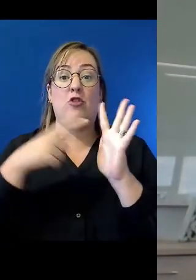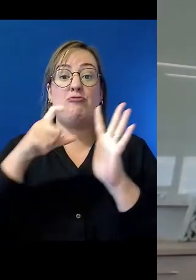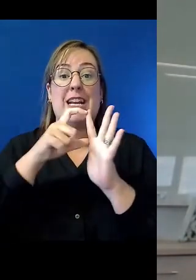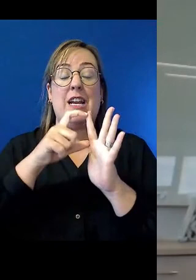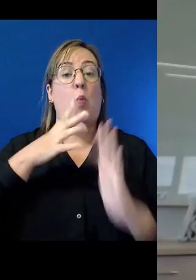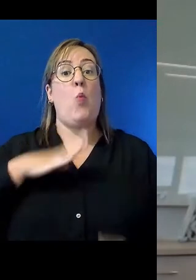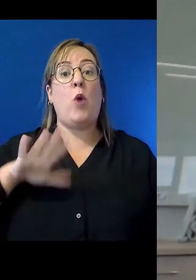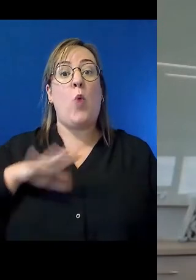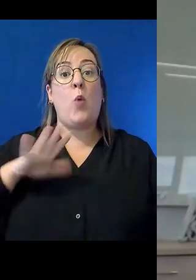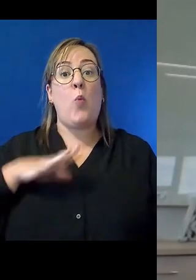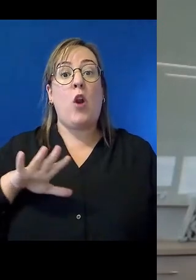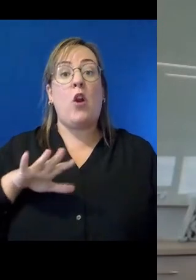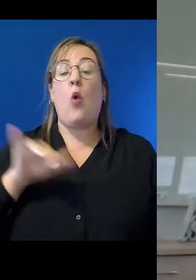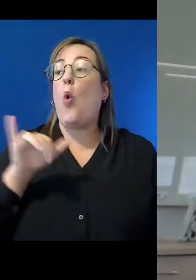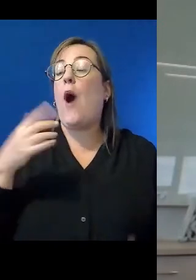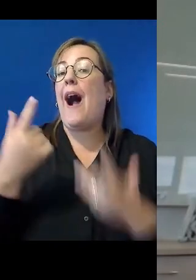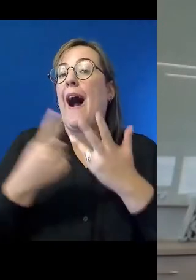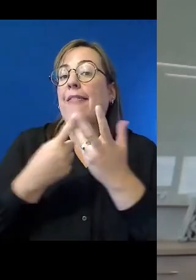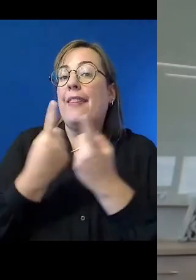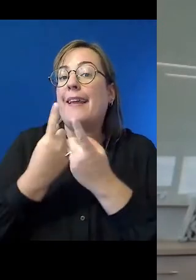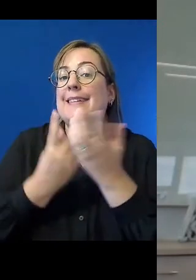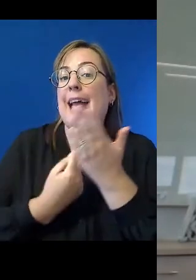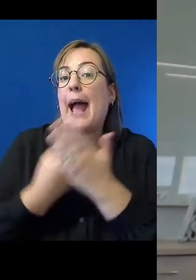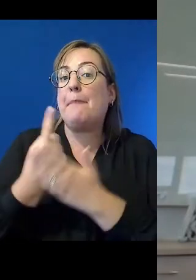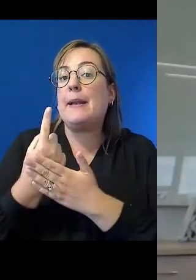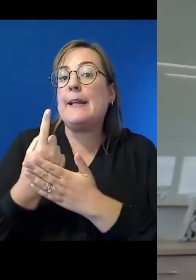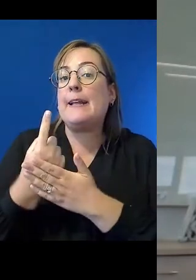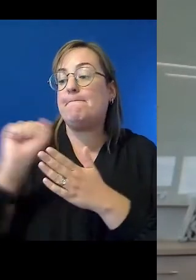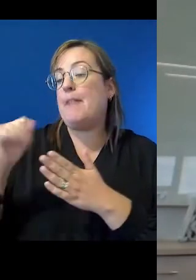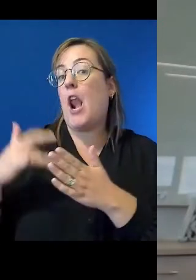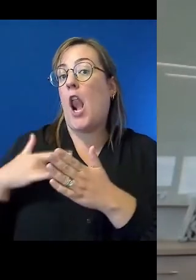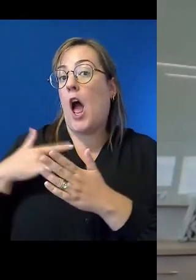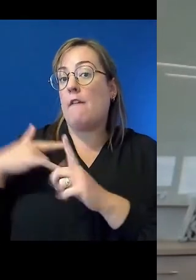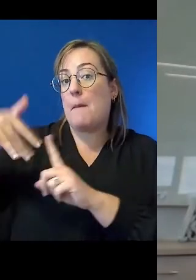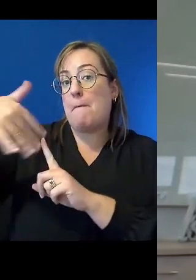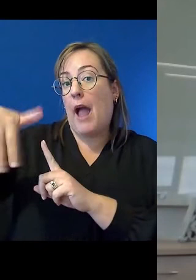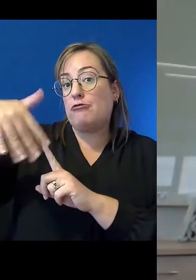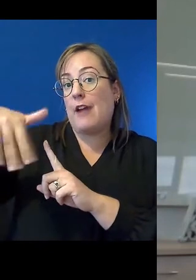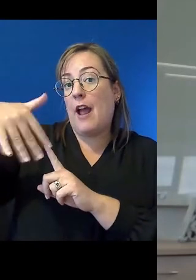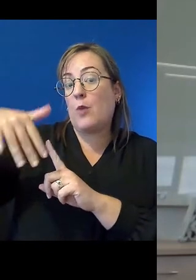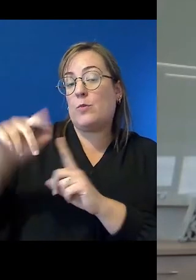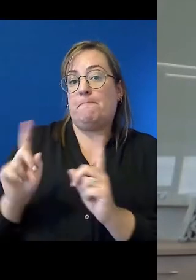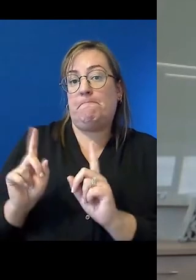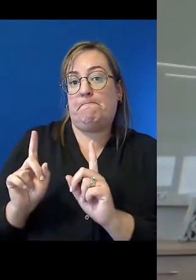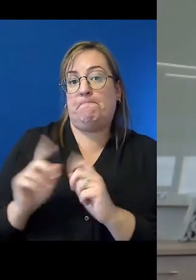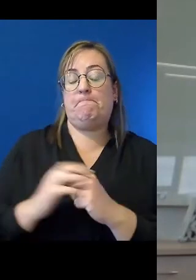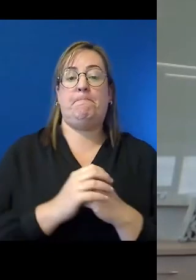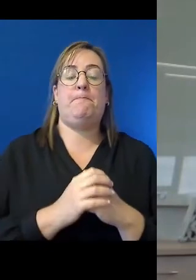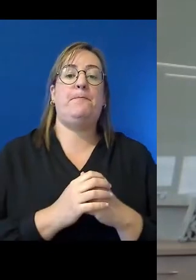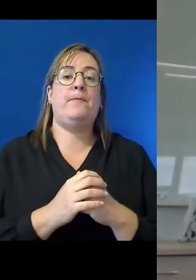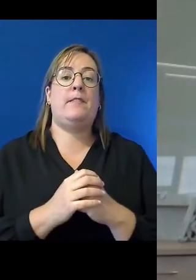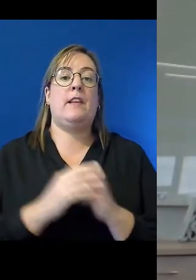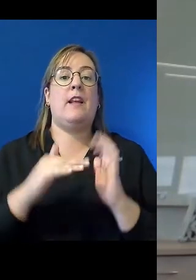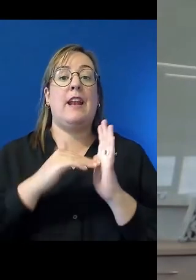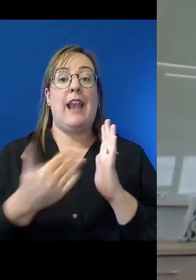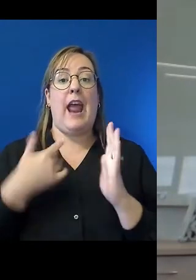on in their life? So how do we bring that sort of touch of humanity into that, to build that picture? And of course, now we ask our